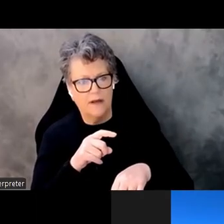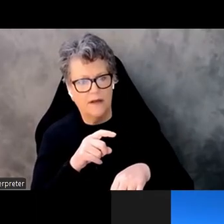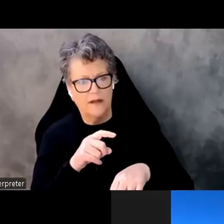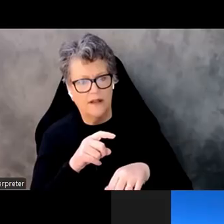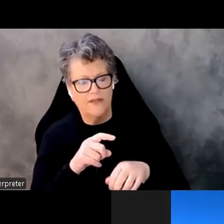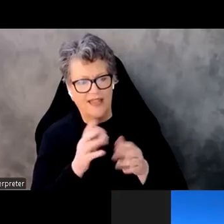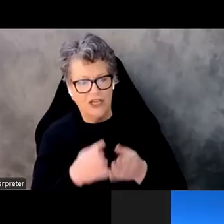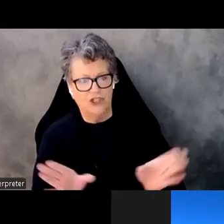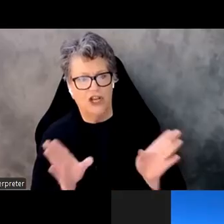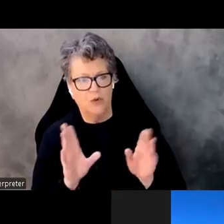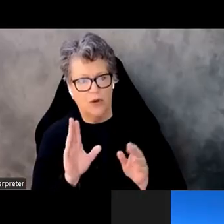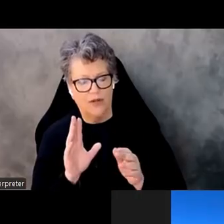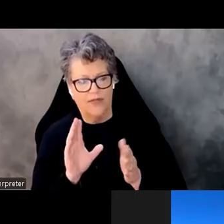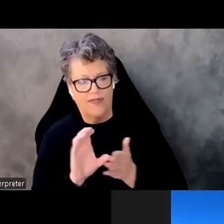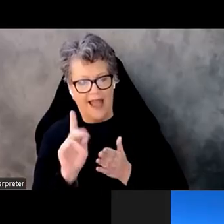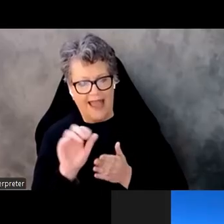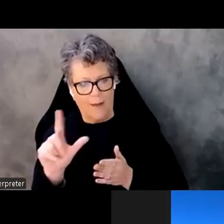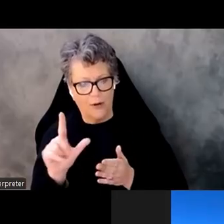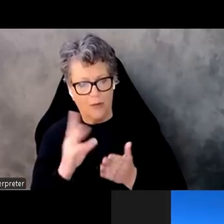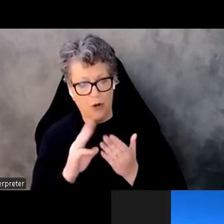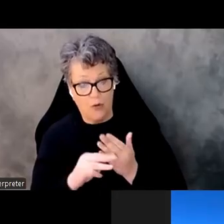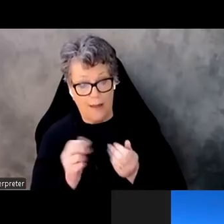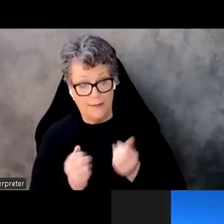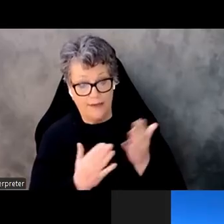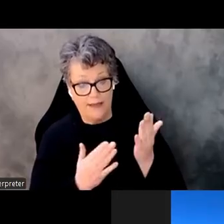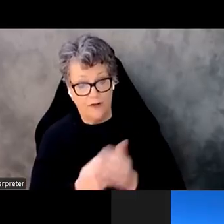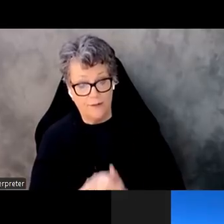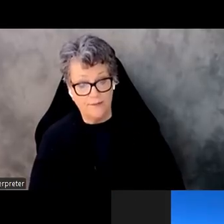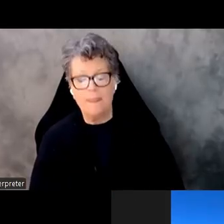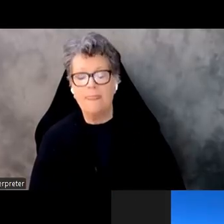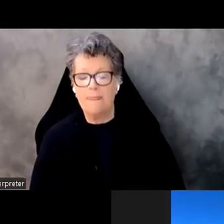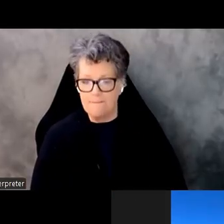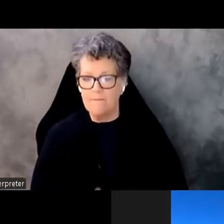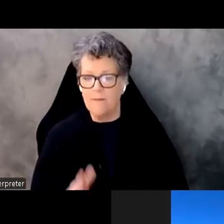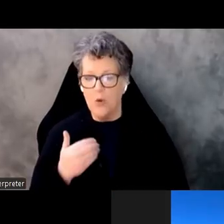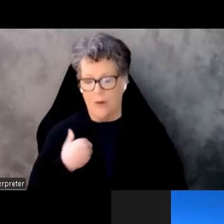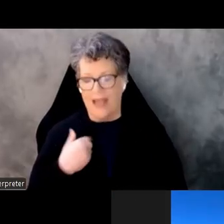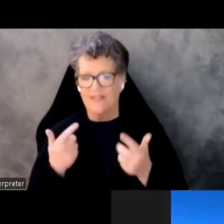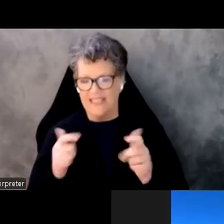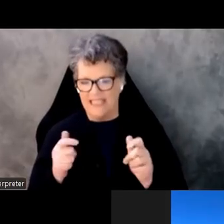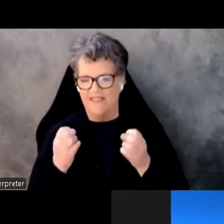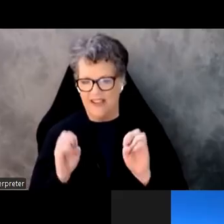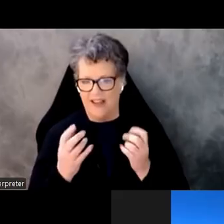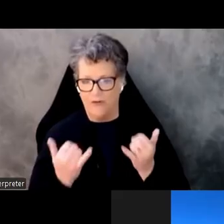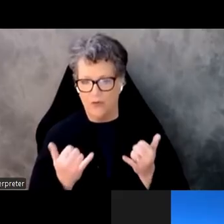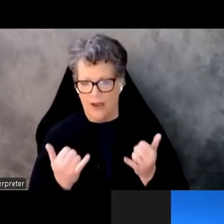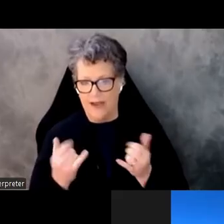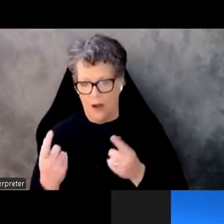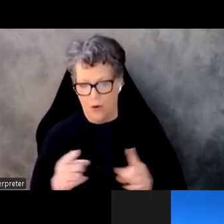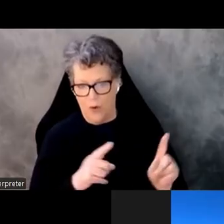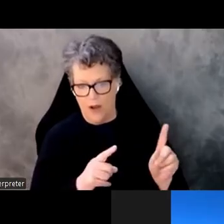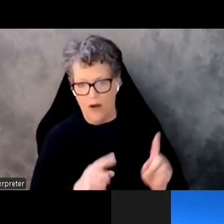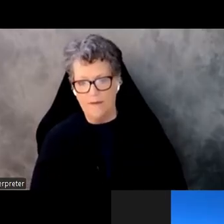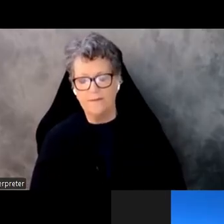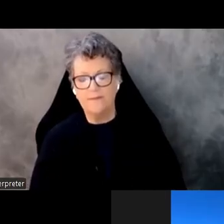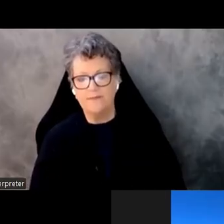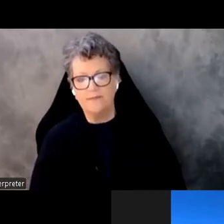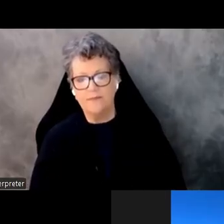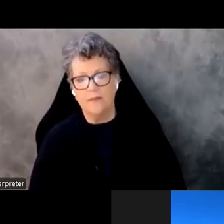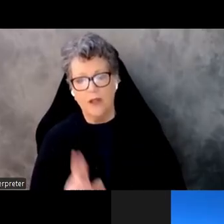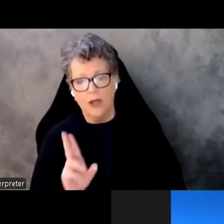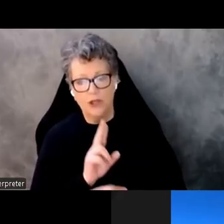in general the capital program is being delivered? Yeah, we have a significant effort right now going on with utilizing